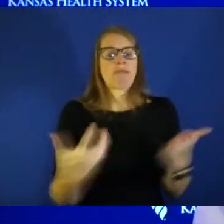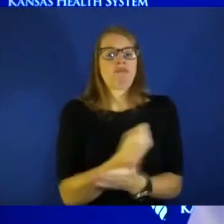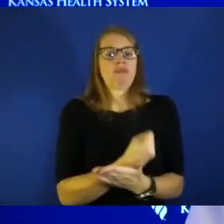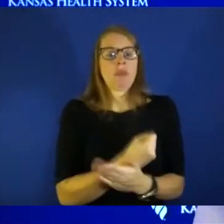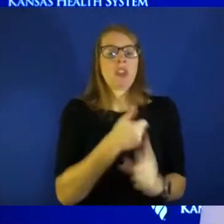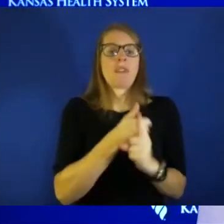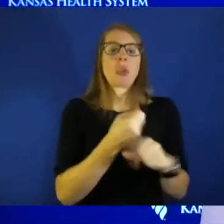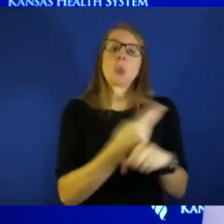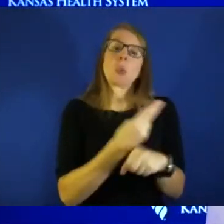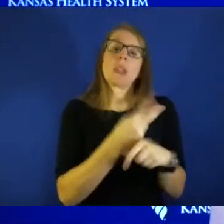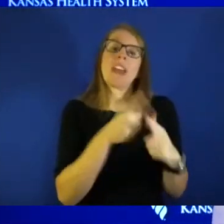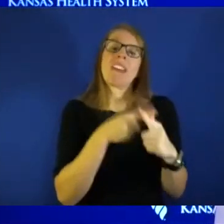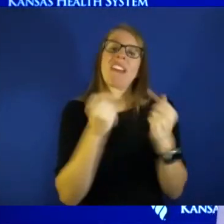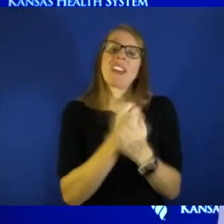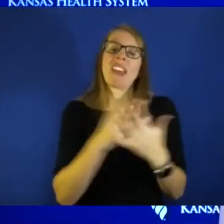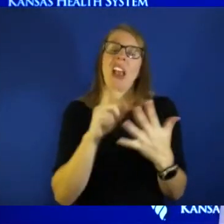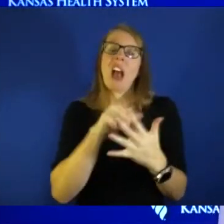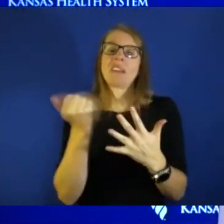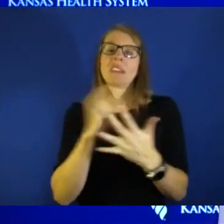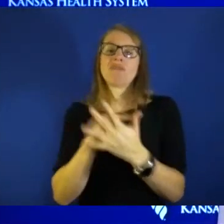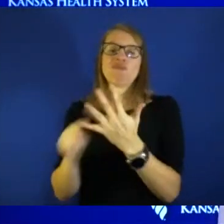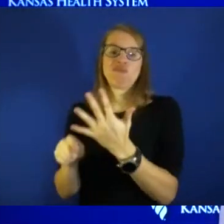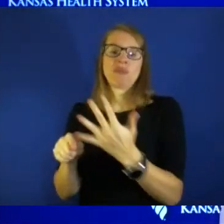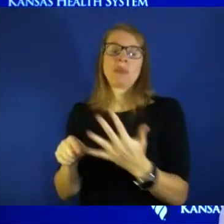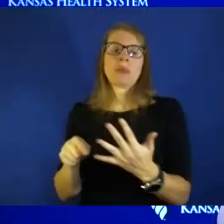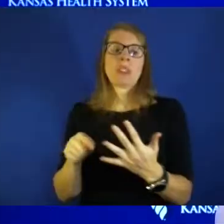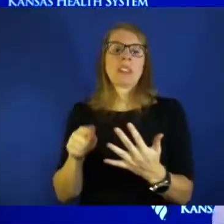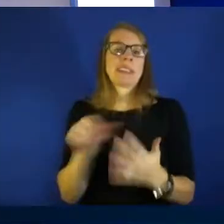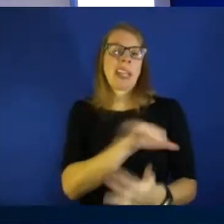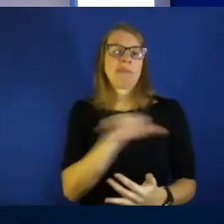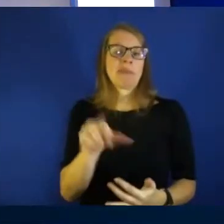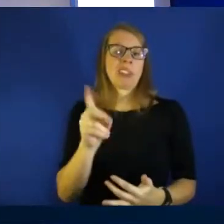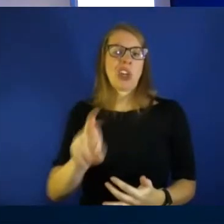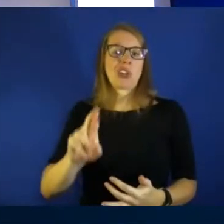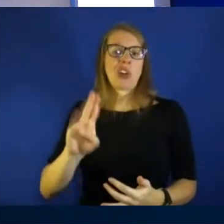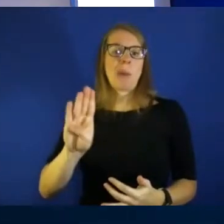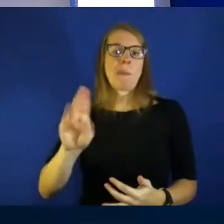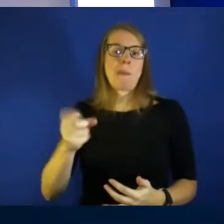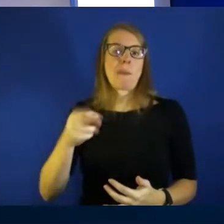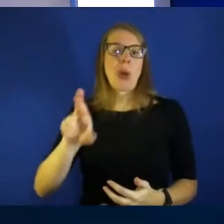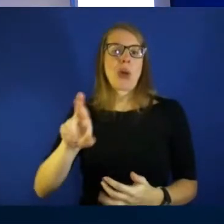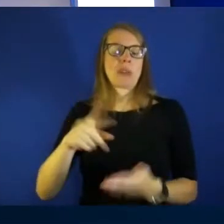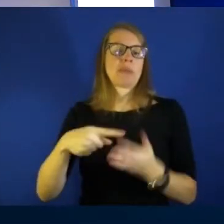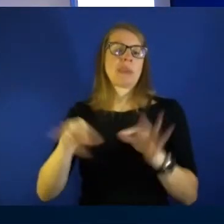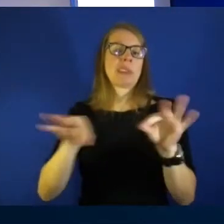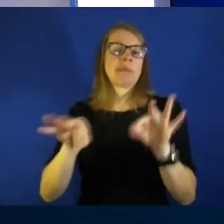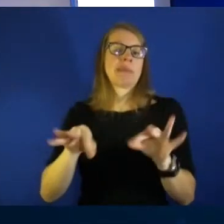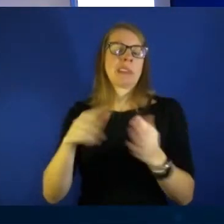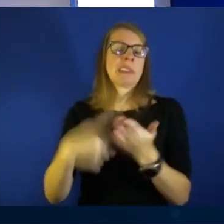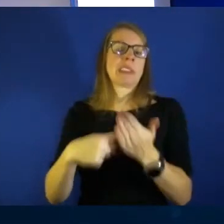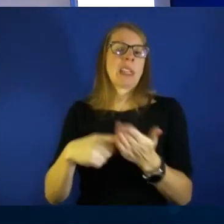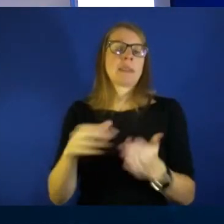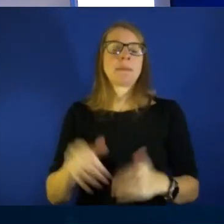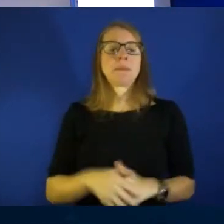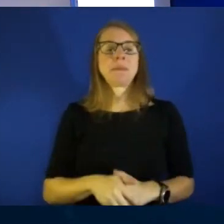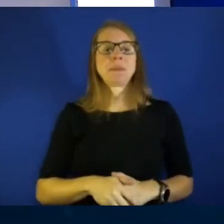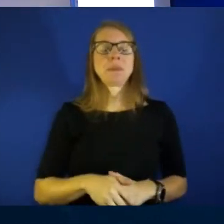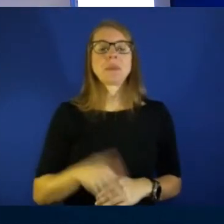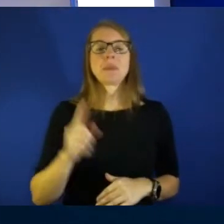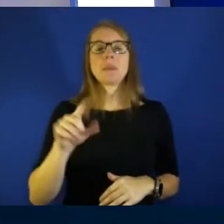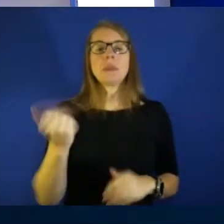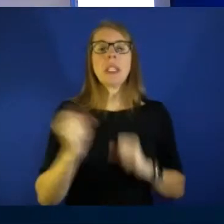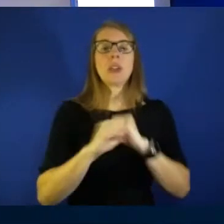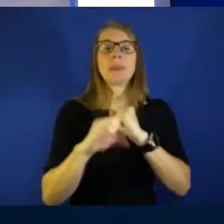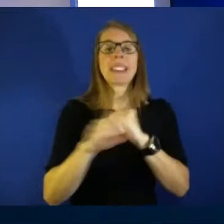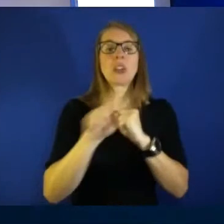then everything else after that, just as Dr. Bahr had talked about early on in the show. So I want to get to another media question, and it is